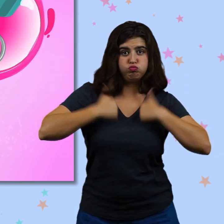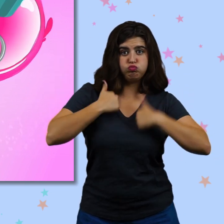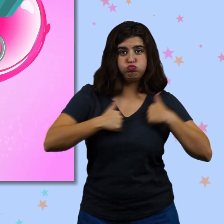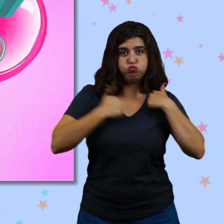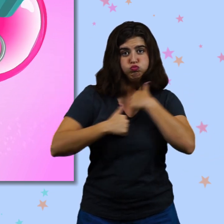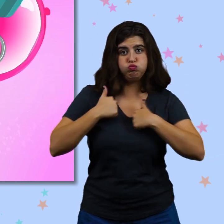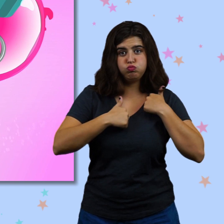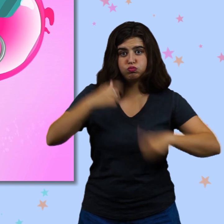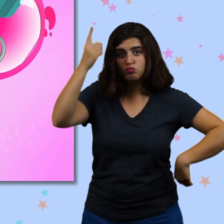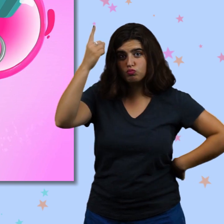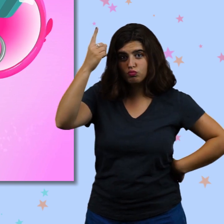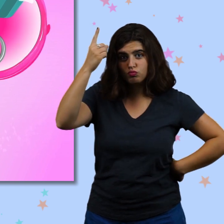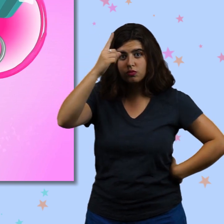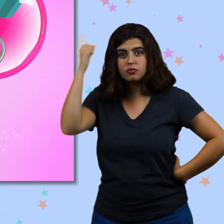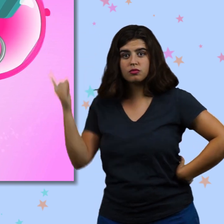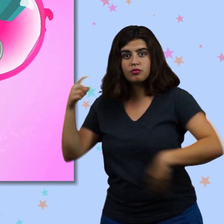Shower gel?